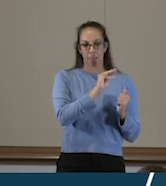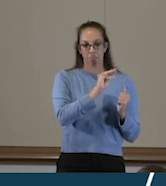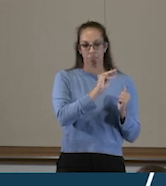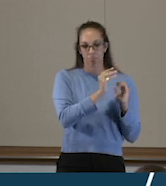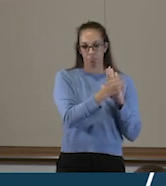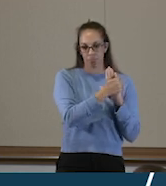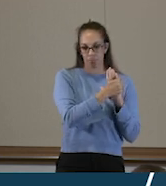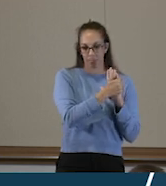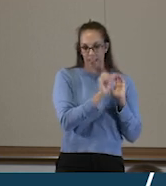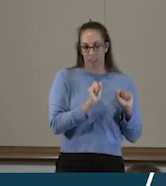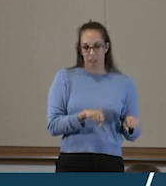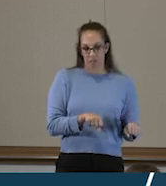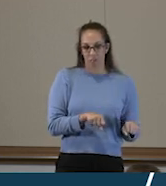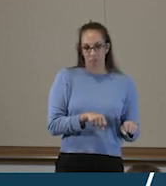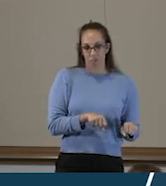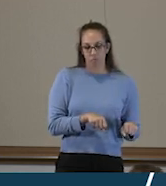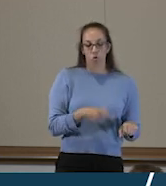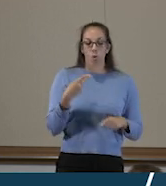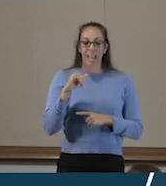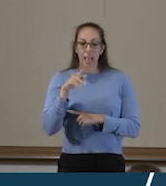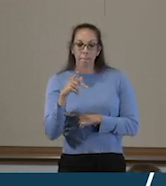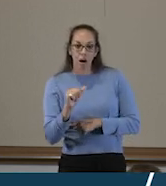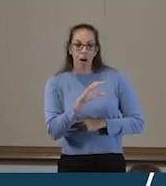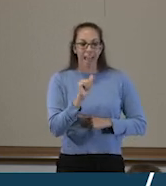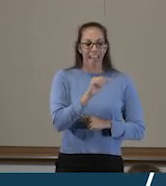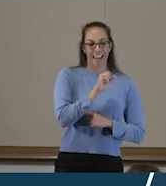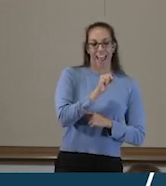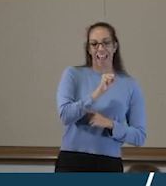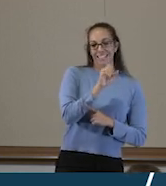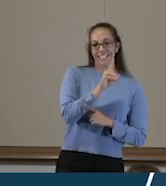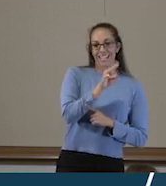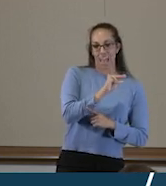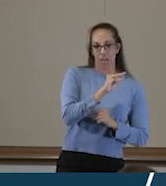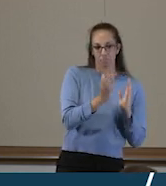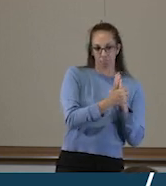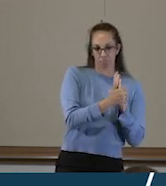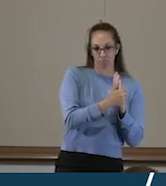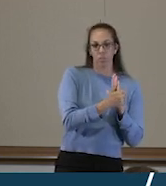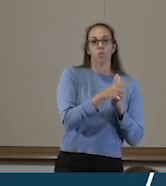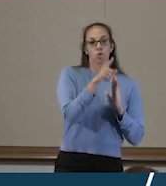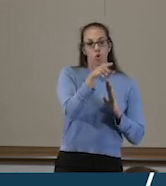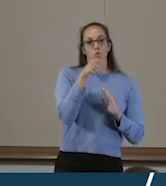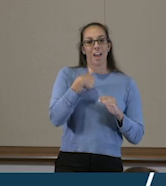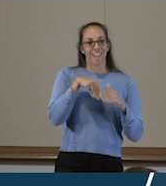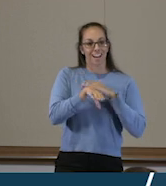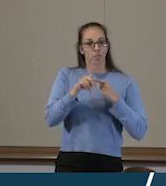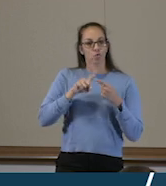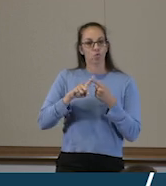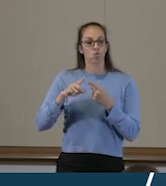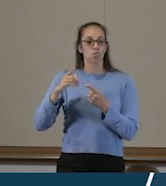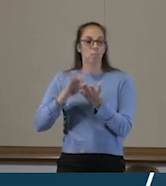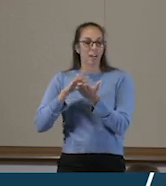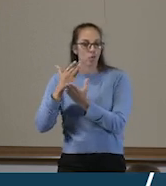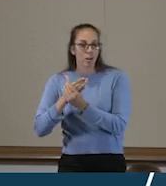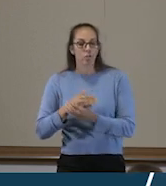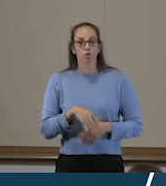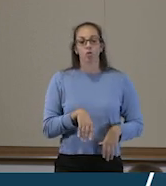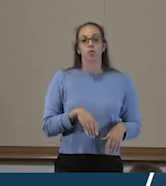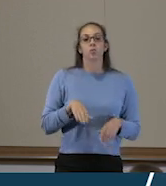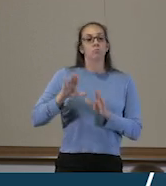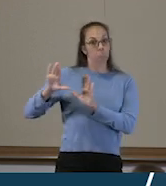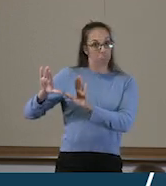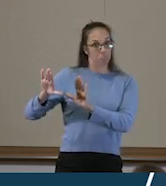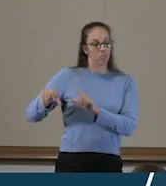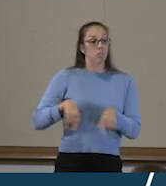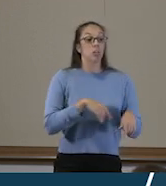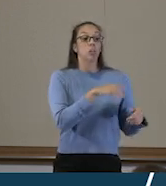allow you to, have access to medical records, etc. As far as like Social Security, I